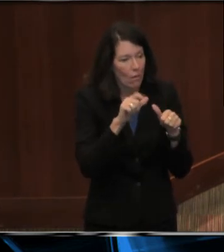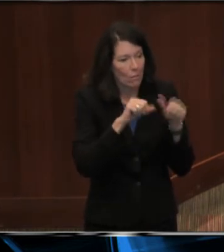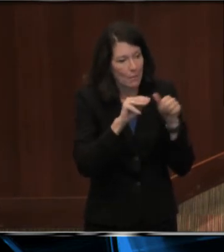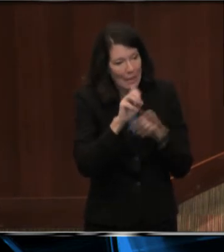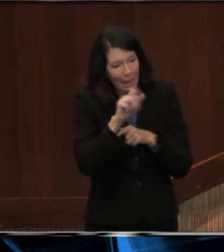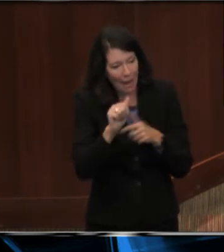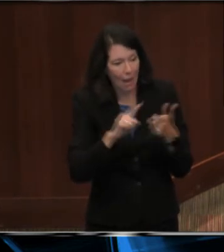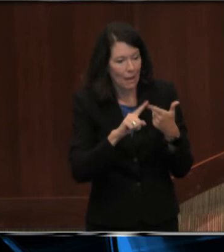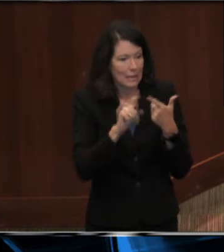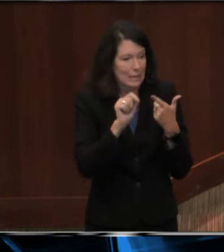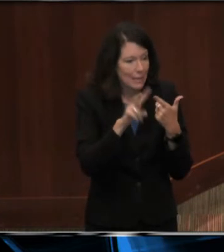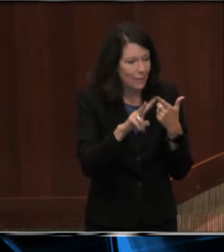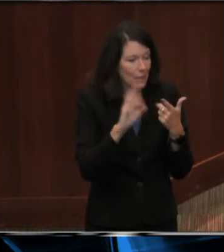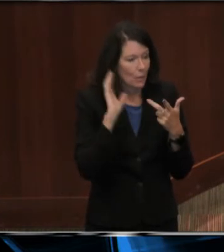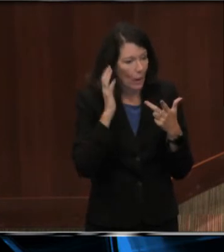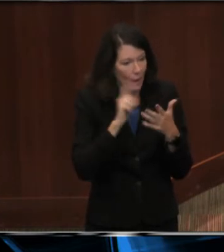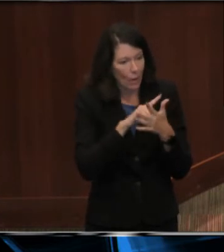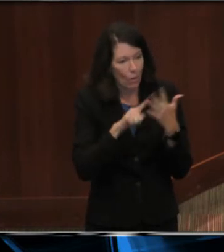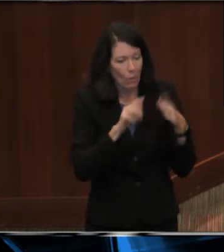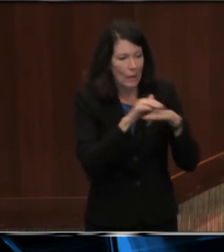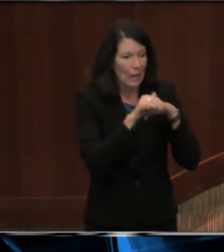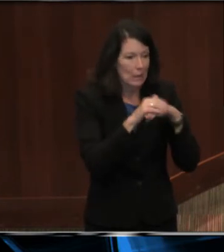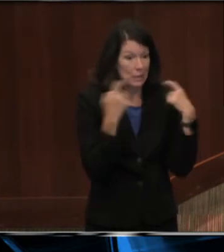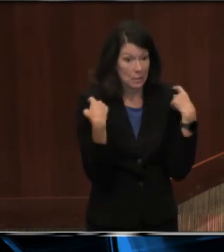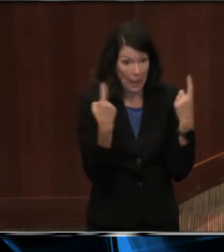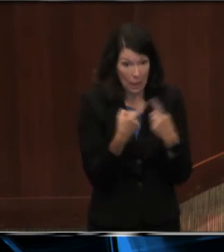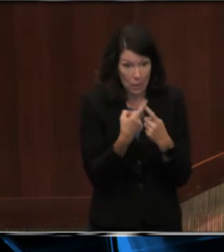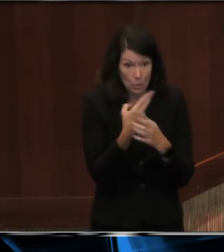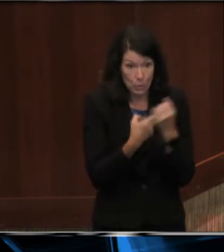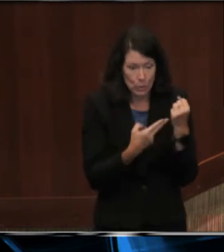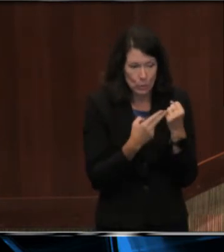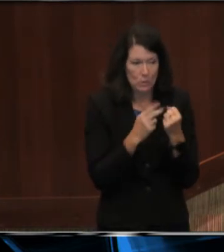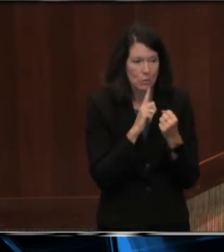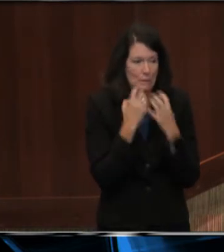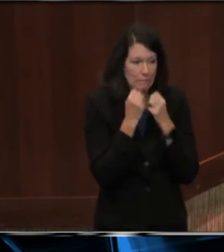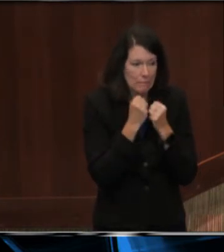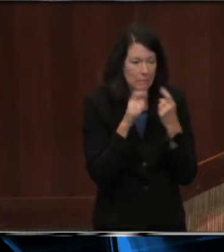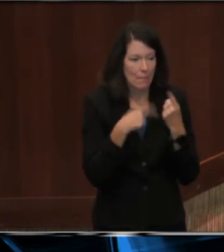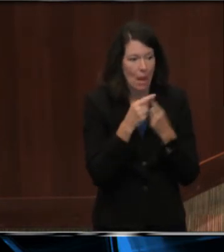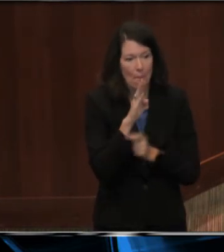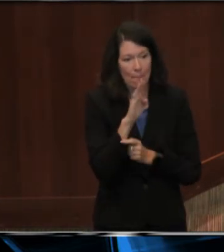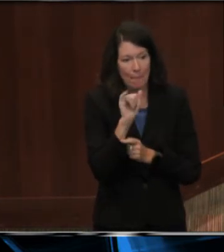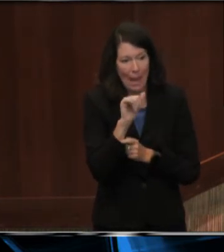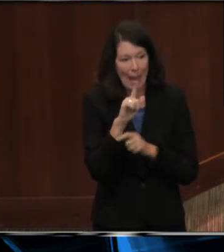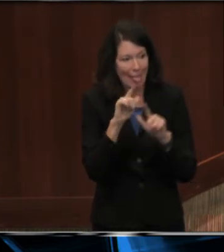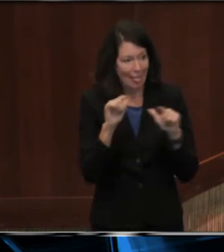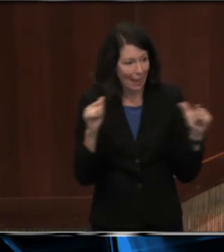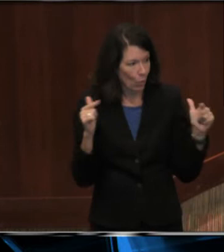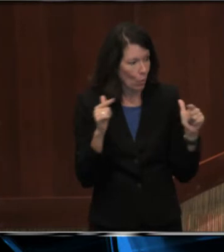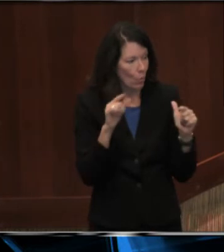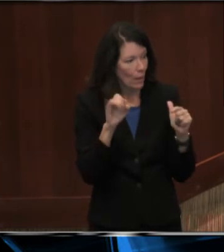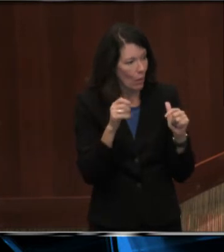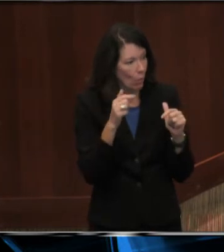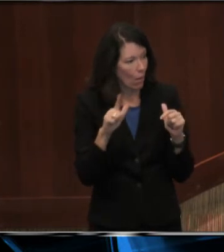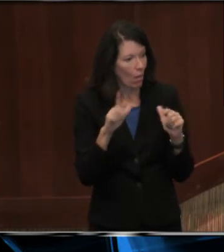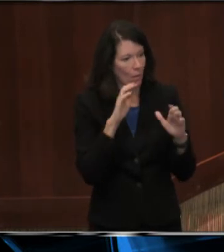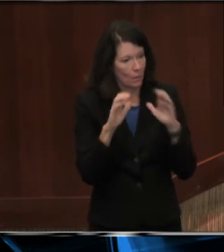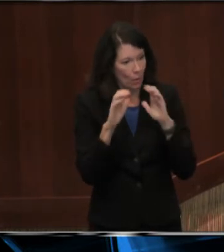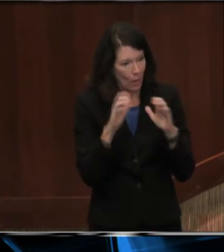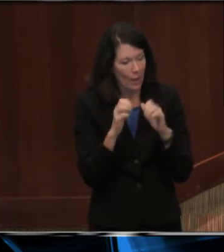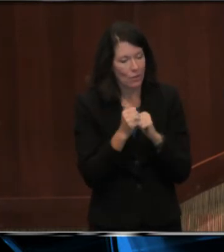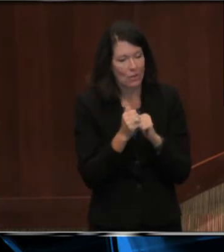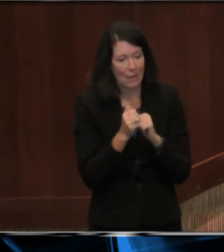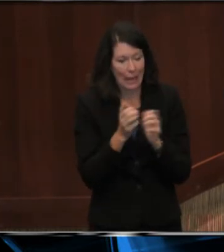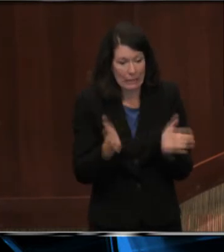TV, again, using both English and Spanish. We're very passionate about including bilingual communication, and just leveraging all of our